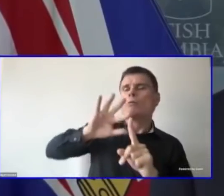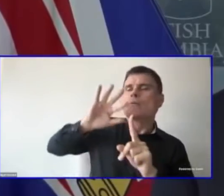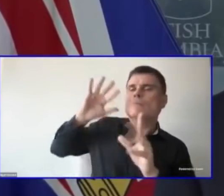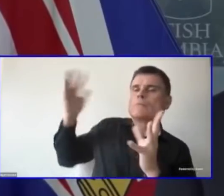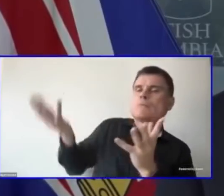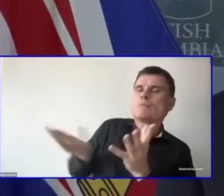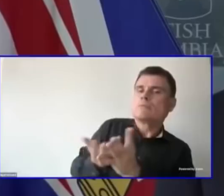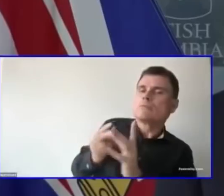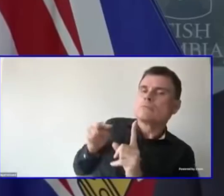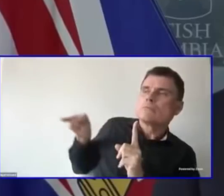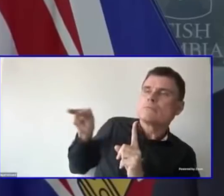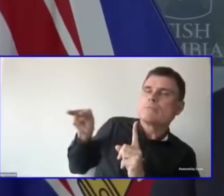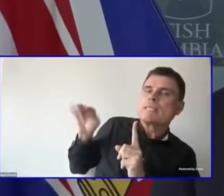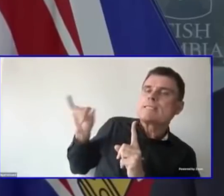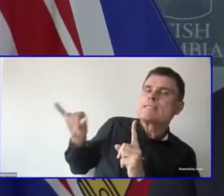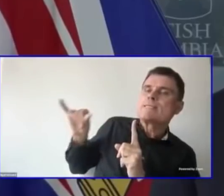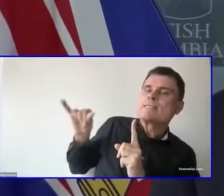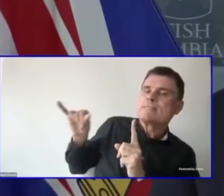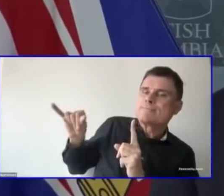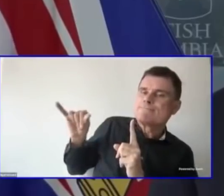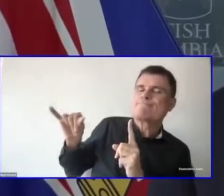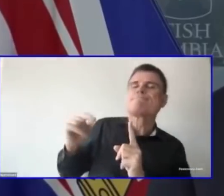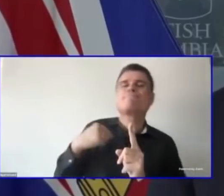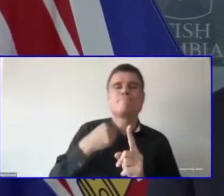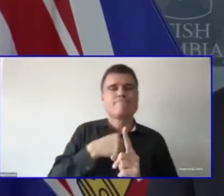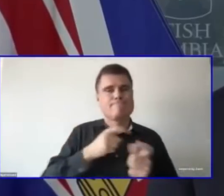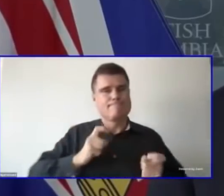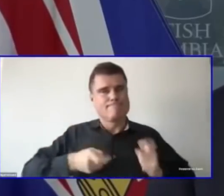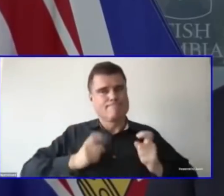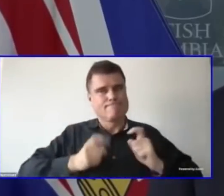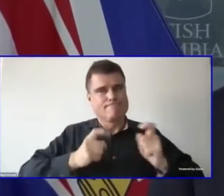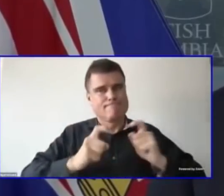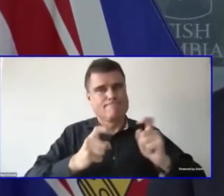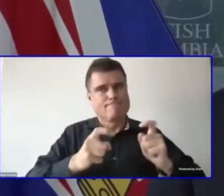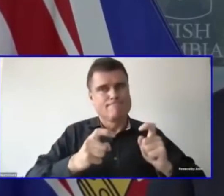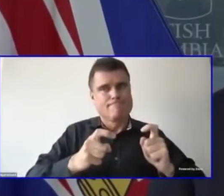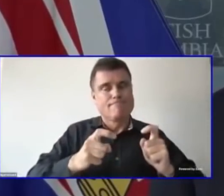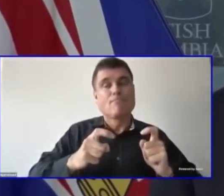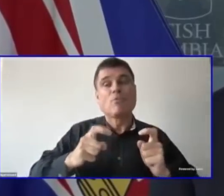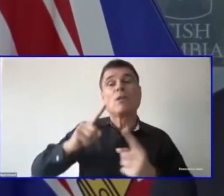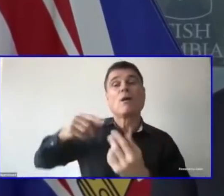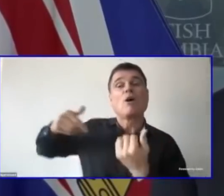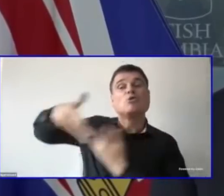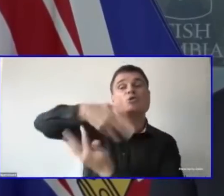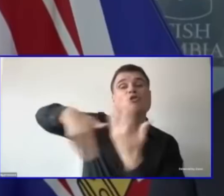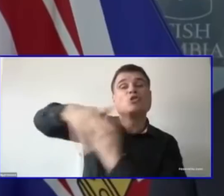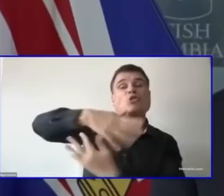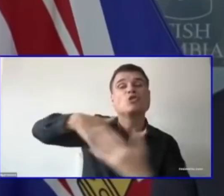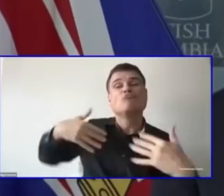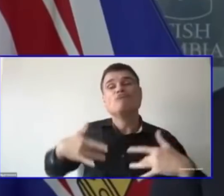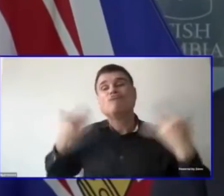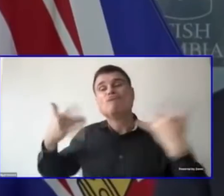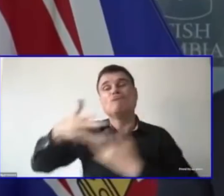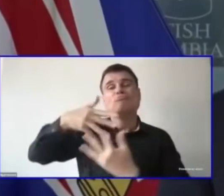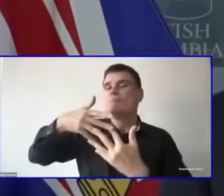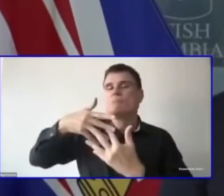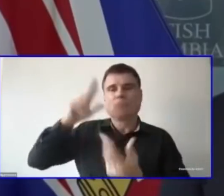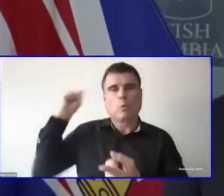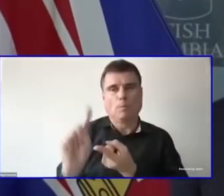in particular, our social interactions. That's what we have to do right now, and I strongly encourage people to do that.